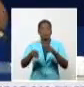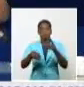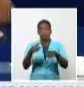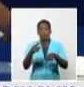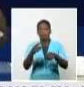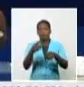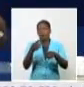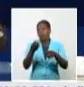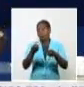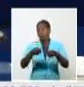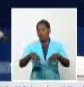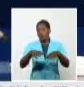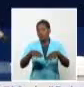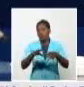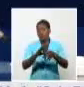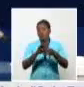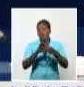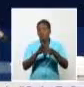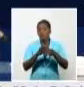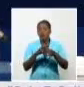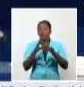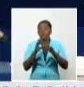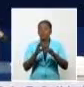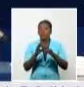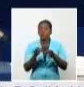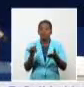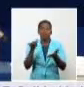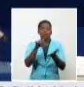places. Let's remember